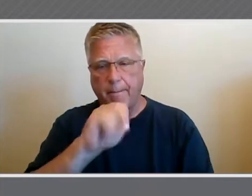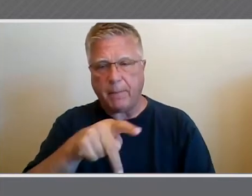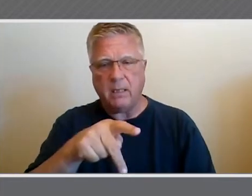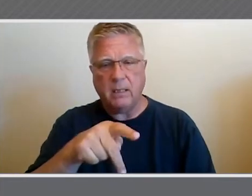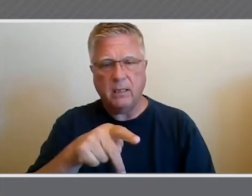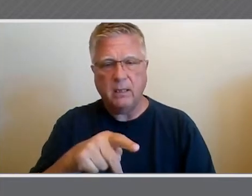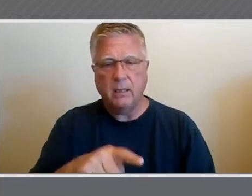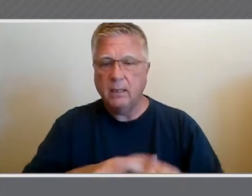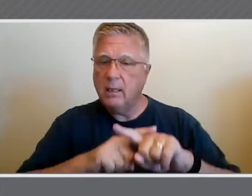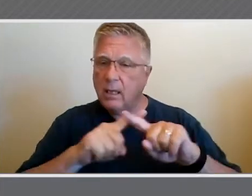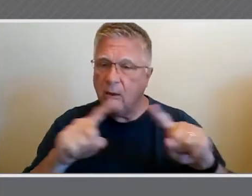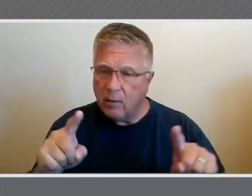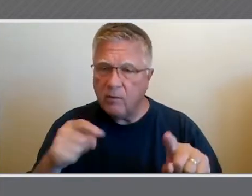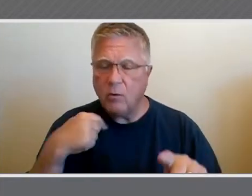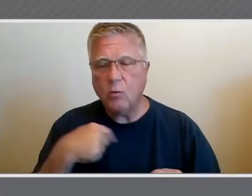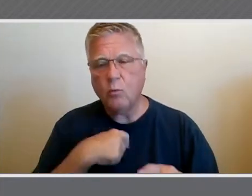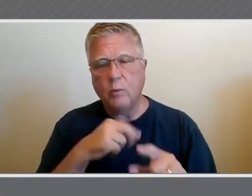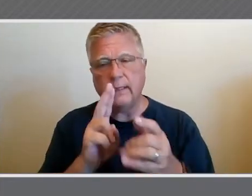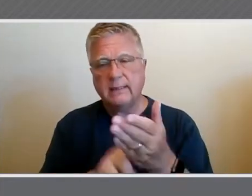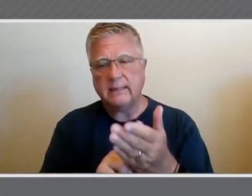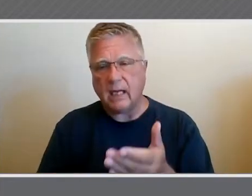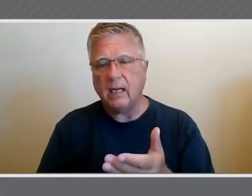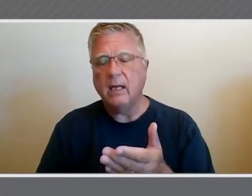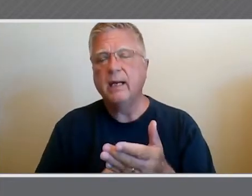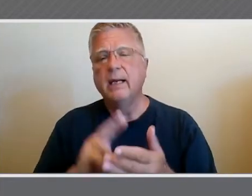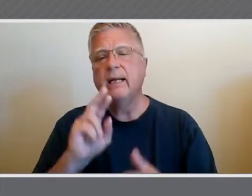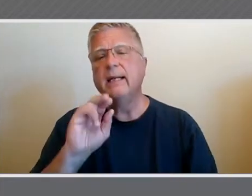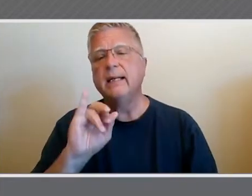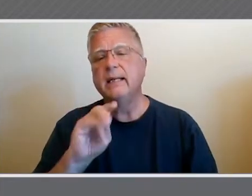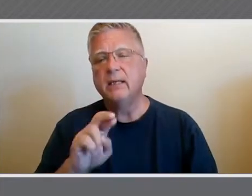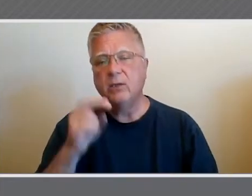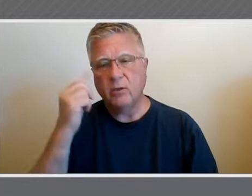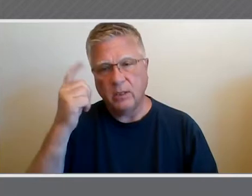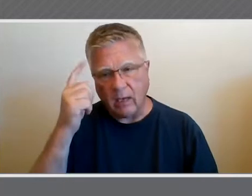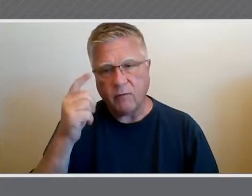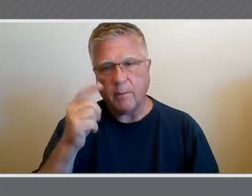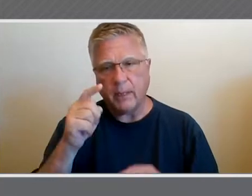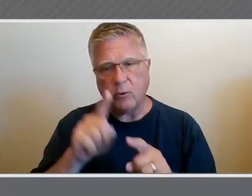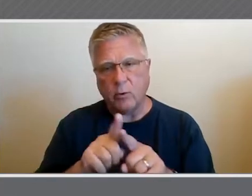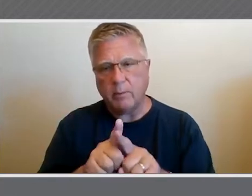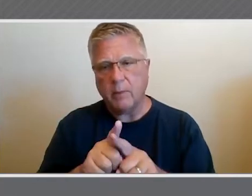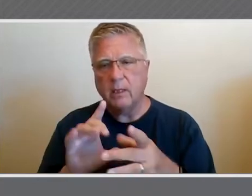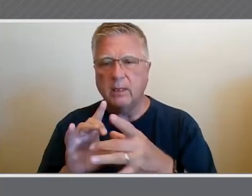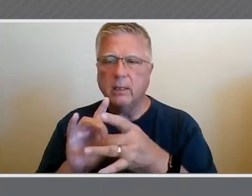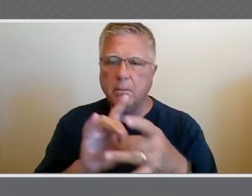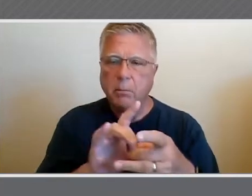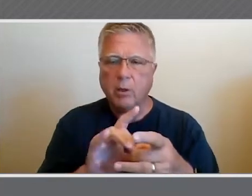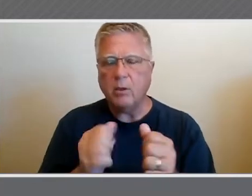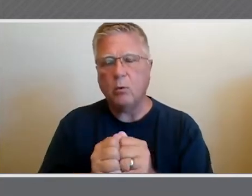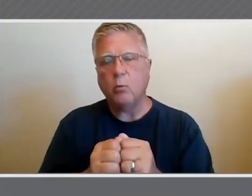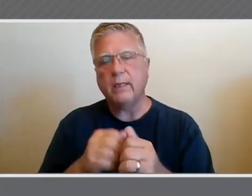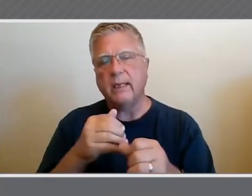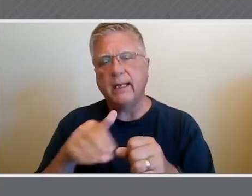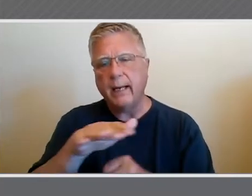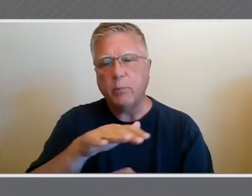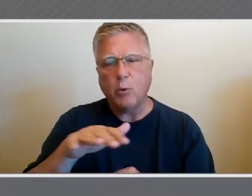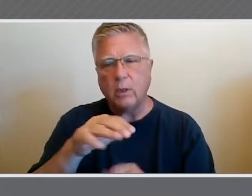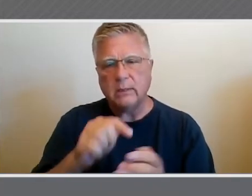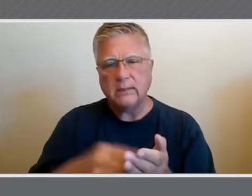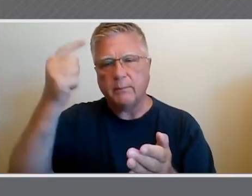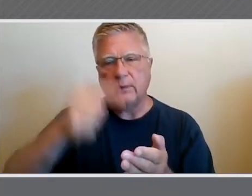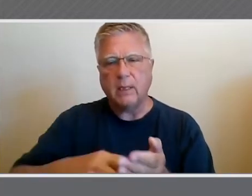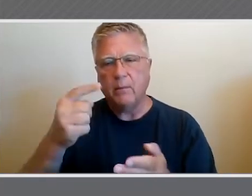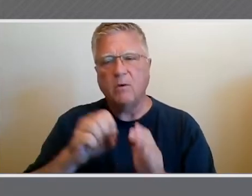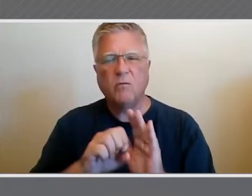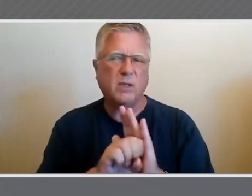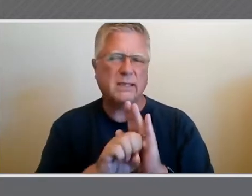However, we do sign intergovernmental agreements to partner with neighboring boroughs and townships from time to time. For example, the borough of